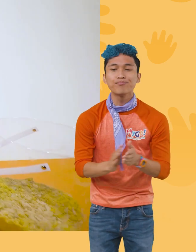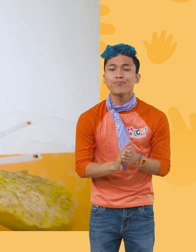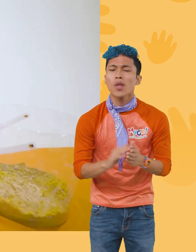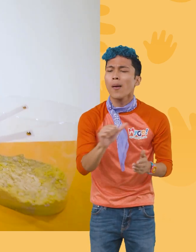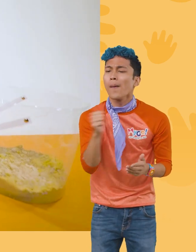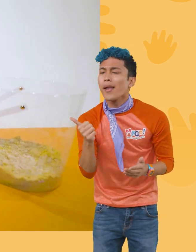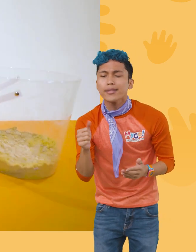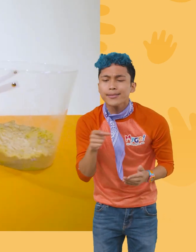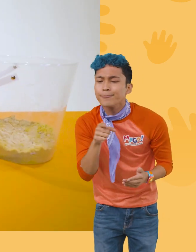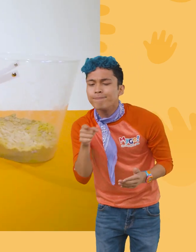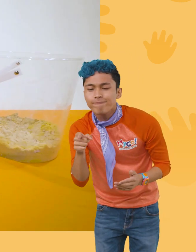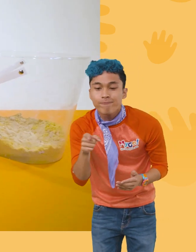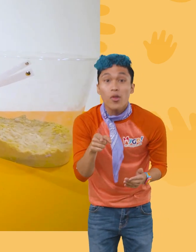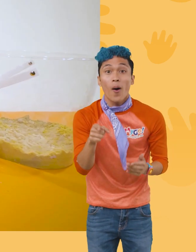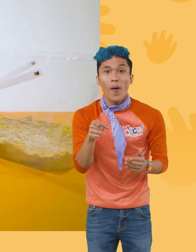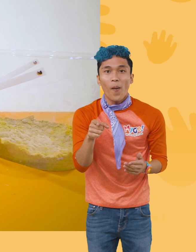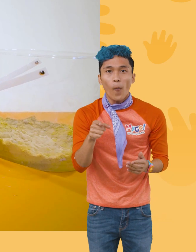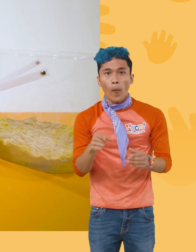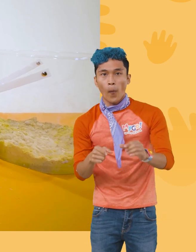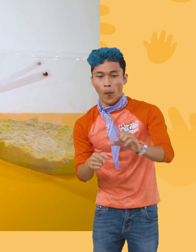Okay, what else do we have here?